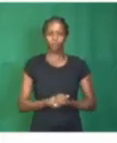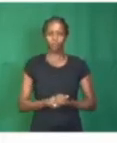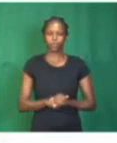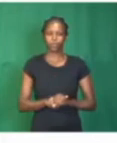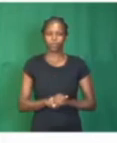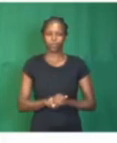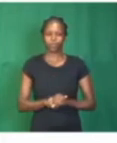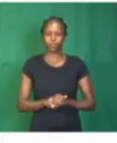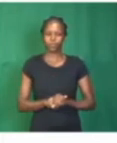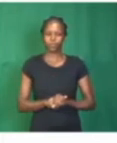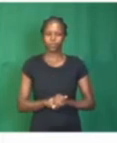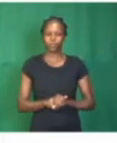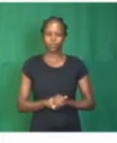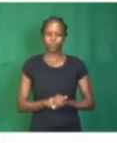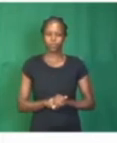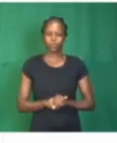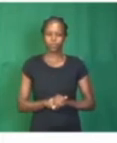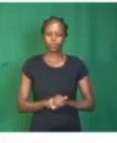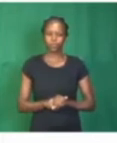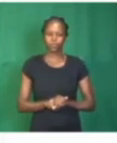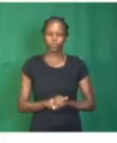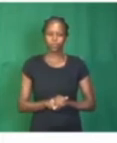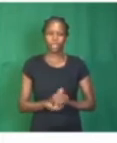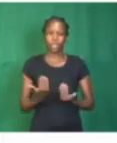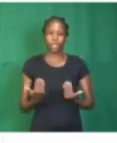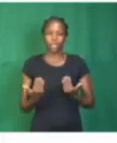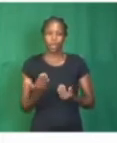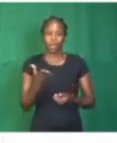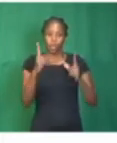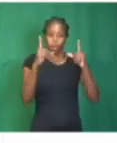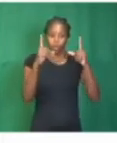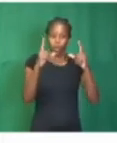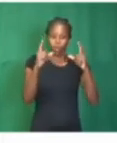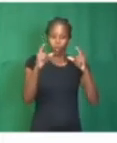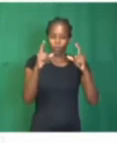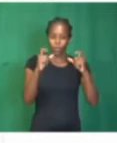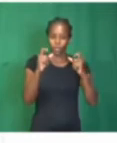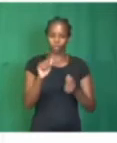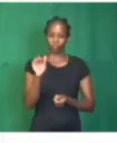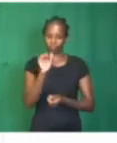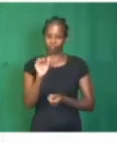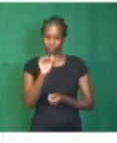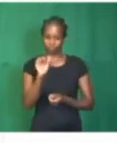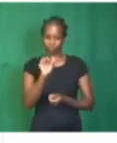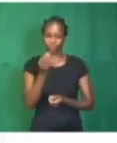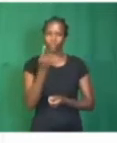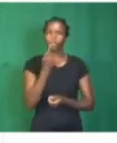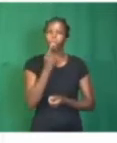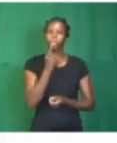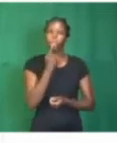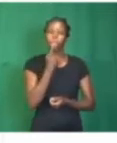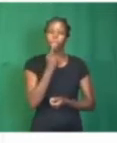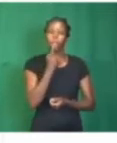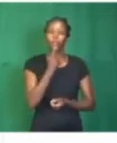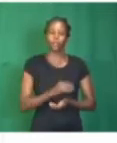a person. Right now on the diagram, where I am highlighting is the mouth. In the